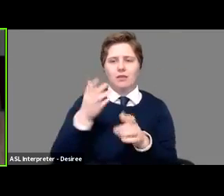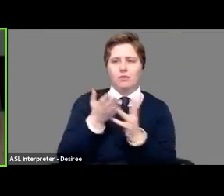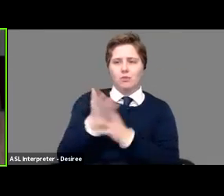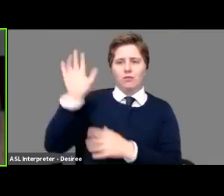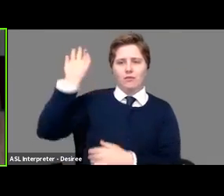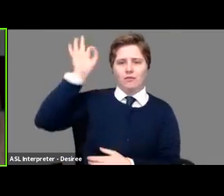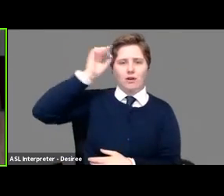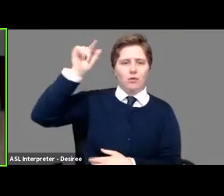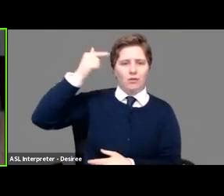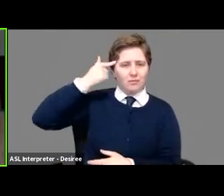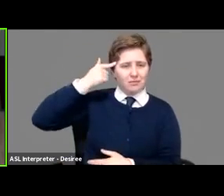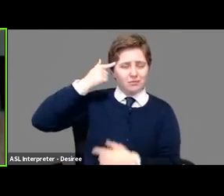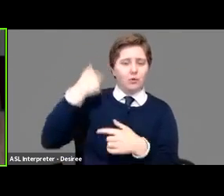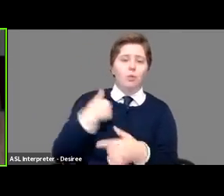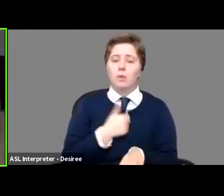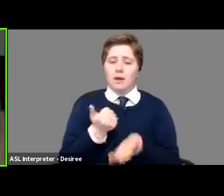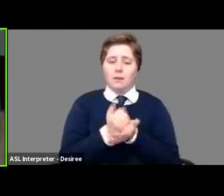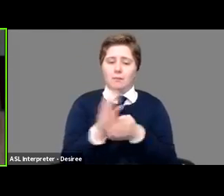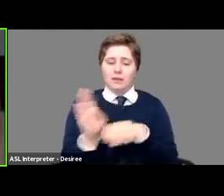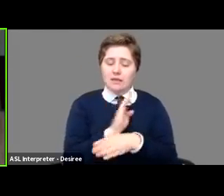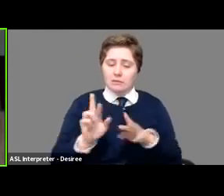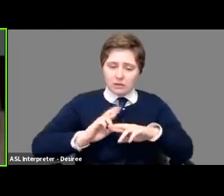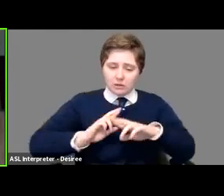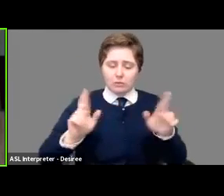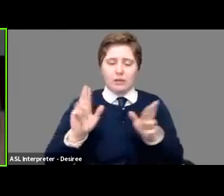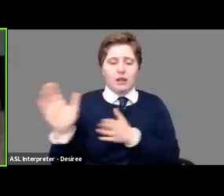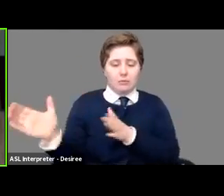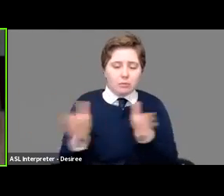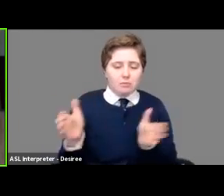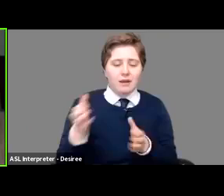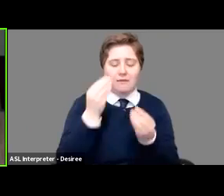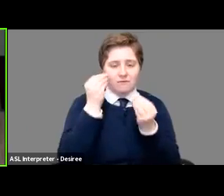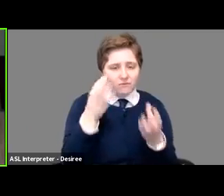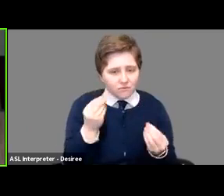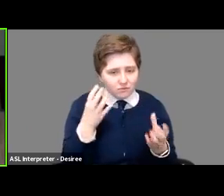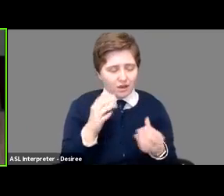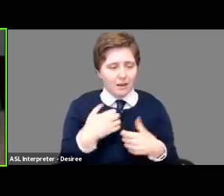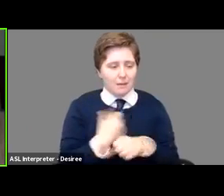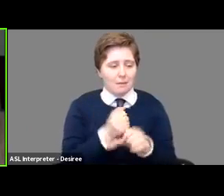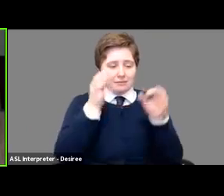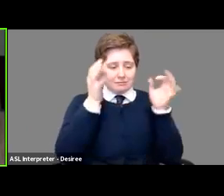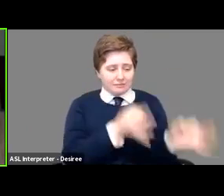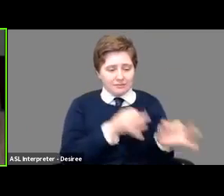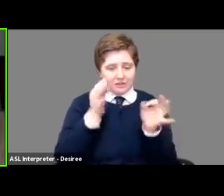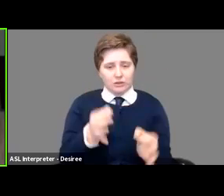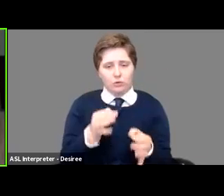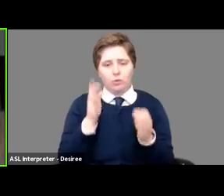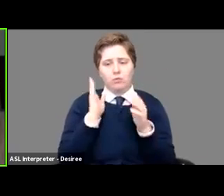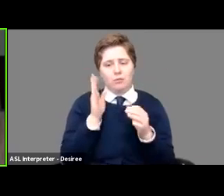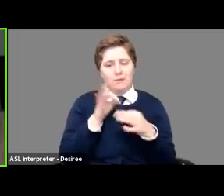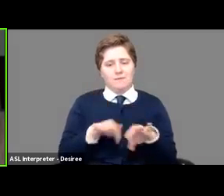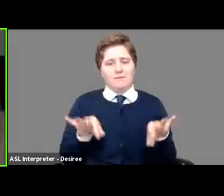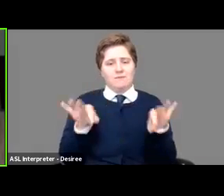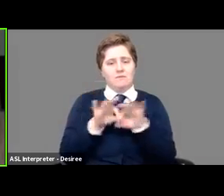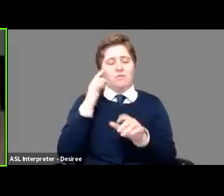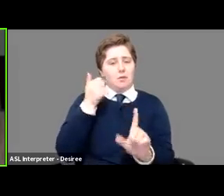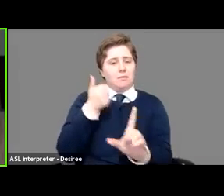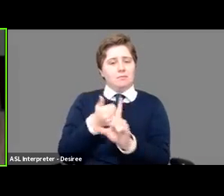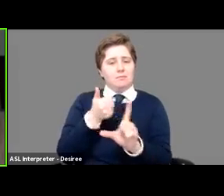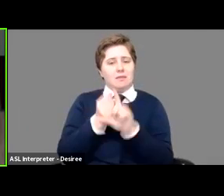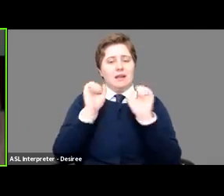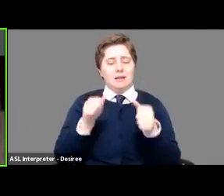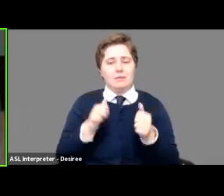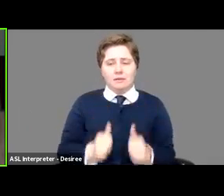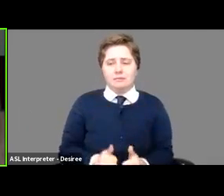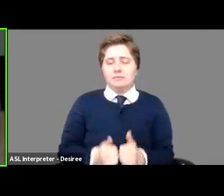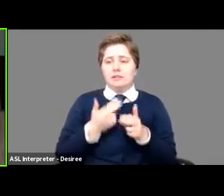we were helping businesses to prepare the financial information and make the financial decisions that would be vital for them to be able to survive